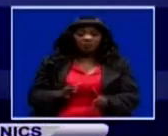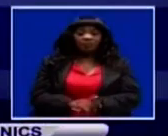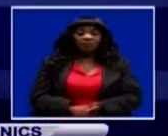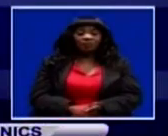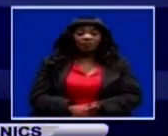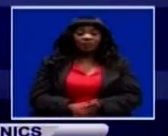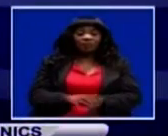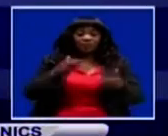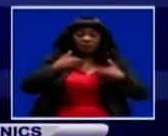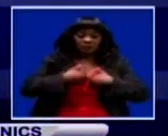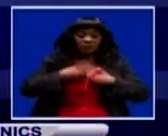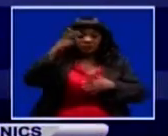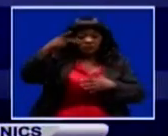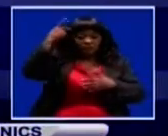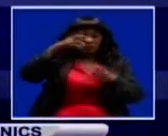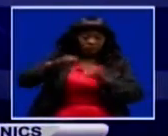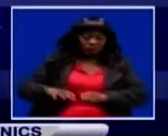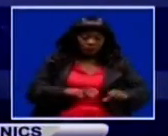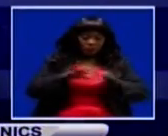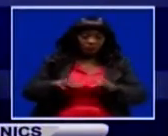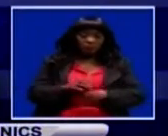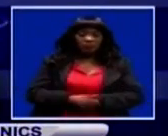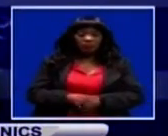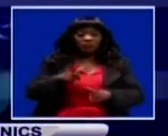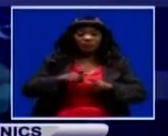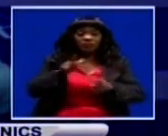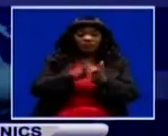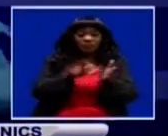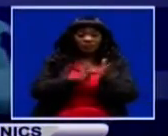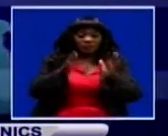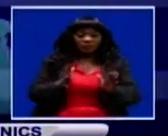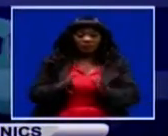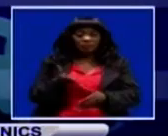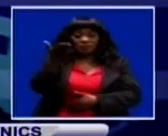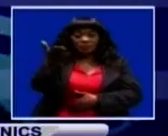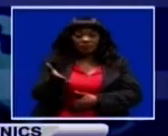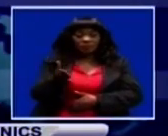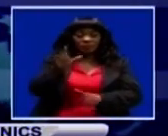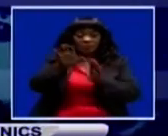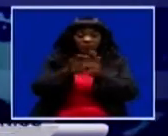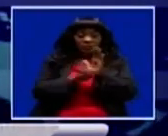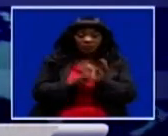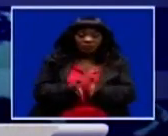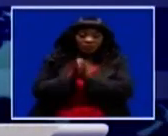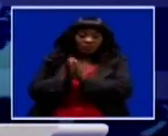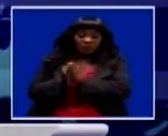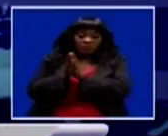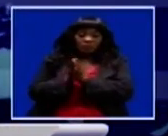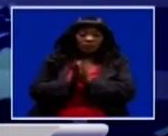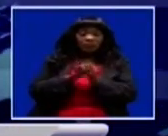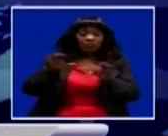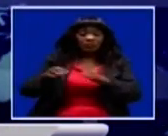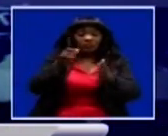its political activities. He says the Attorney General has filed an appeal in the Court of Appeal against the High Court order